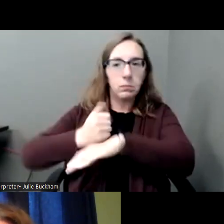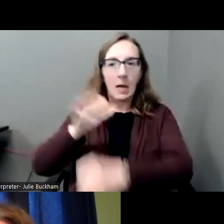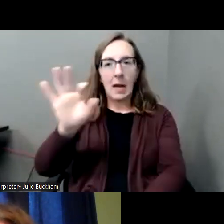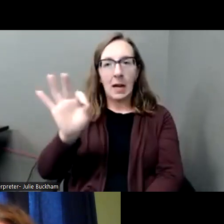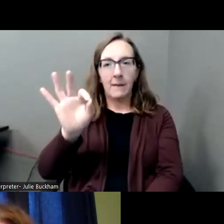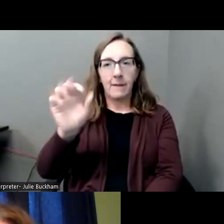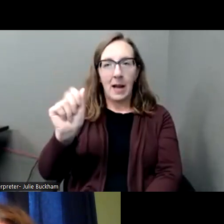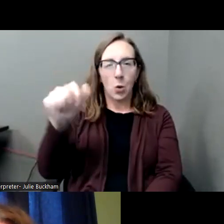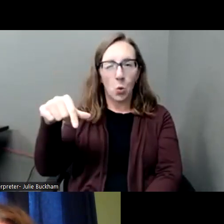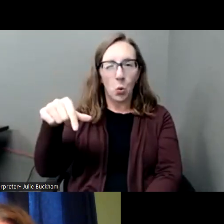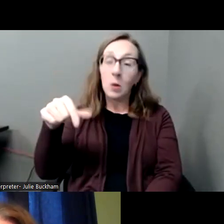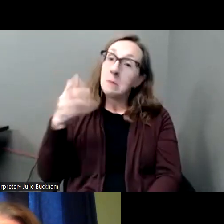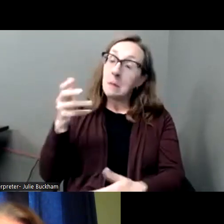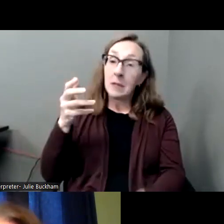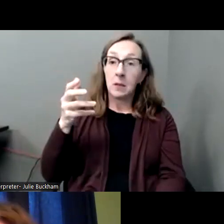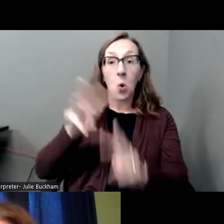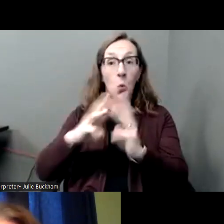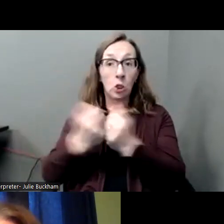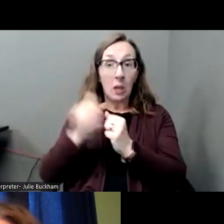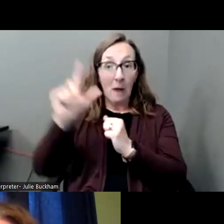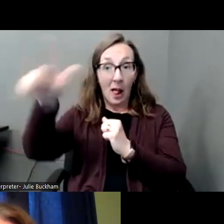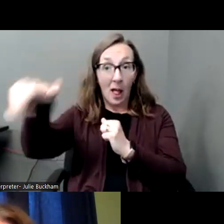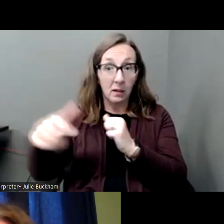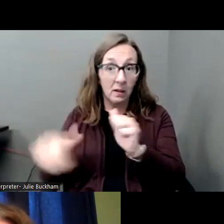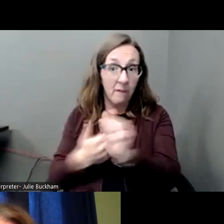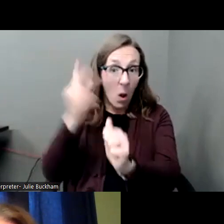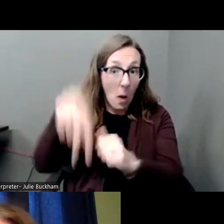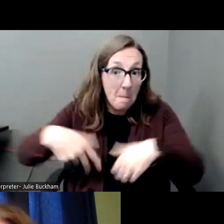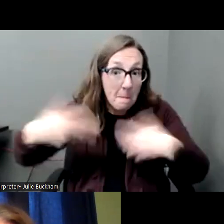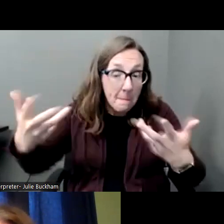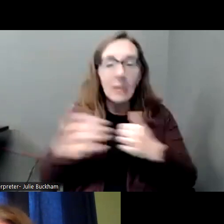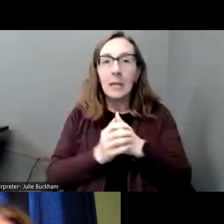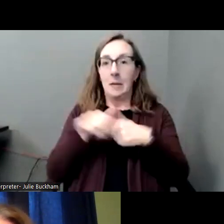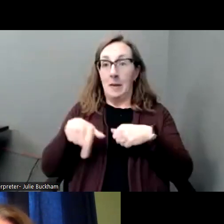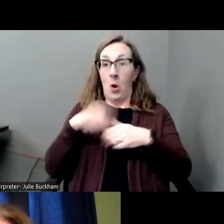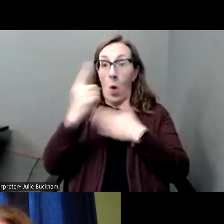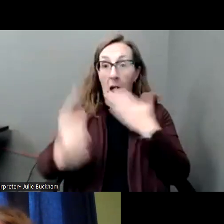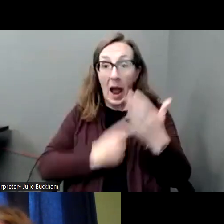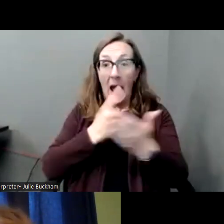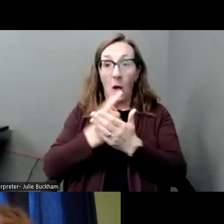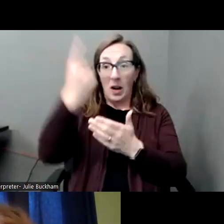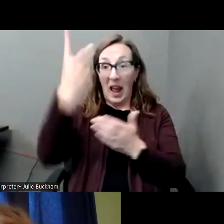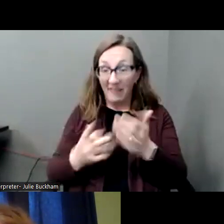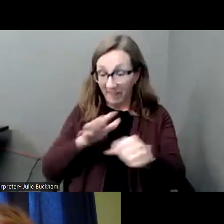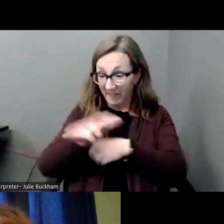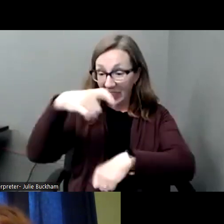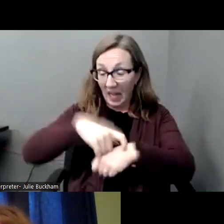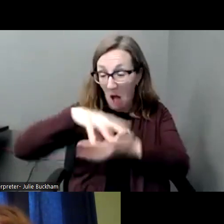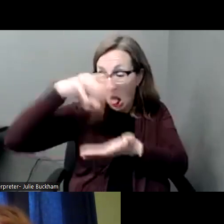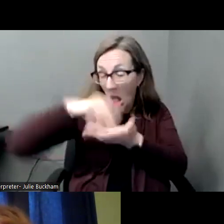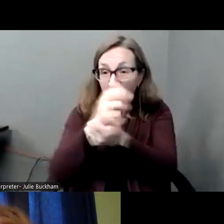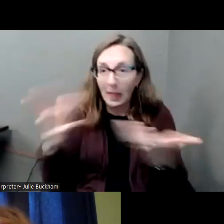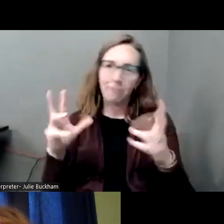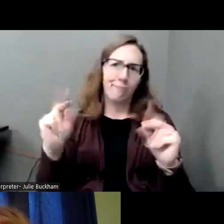may have follow-up workshops, because there's no way we're going to learn all we need to learn in an hour and a half. But I'm so glad that you are here